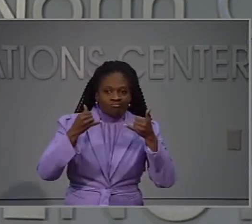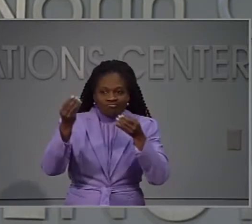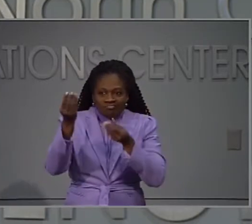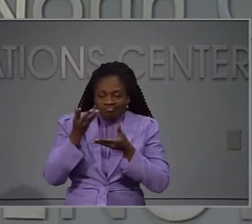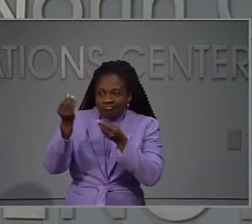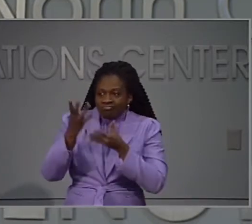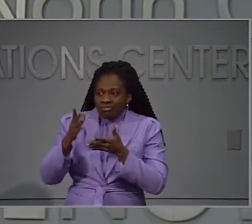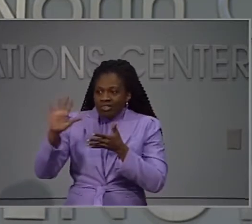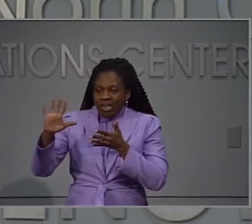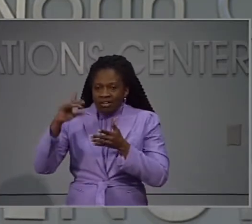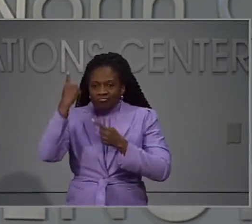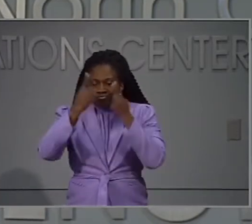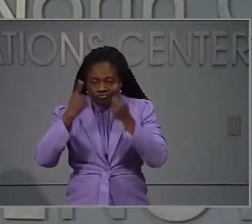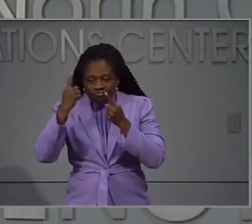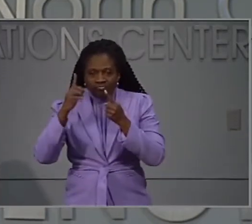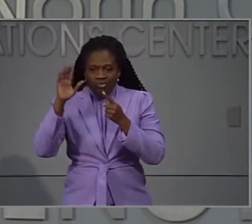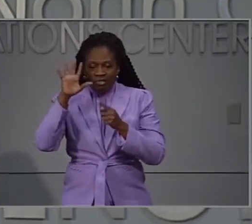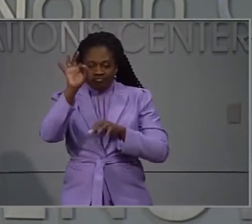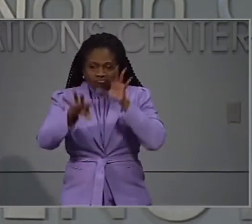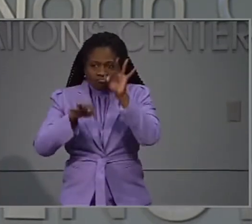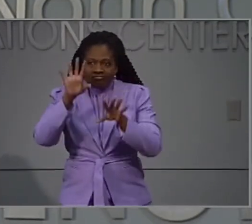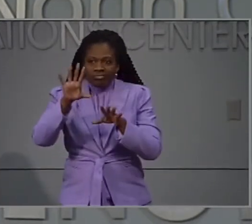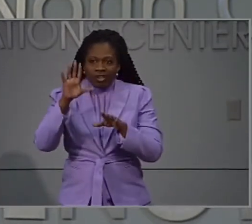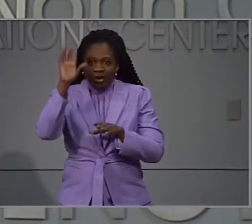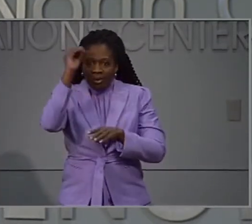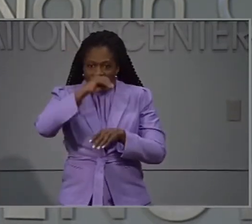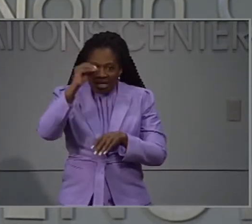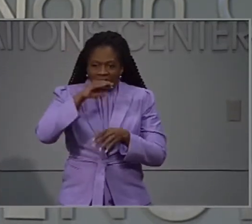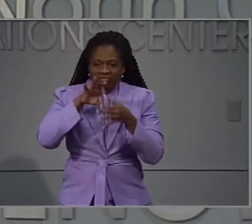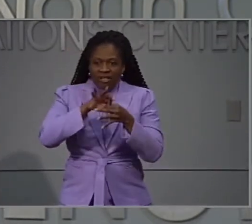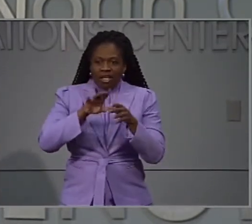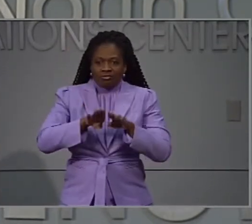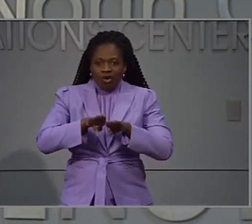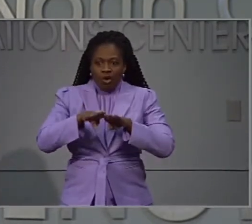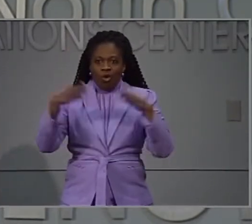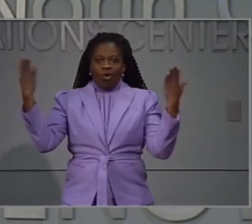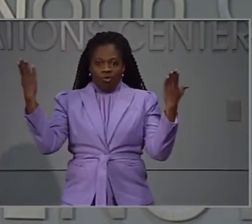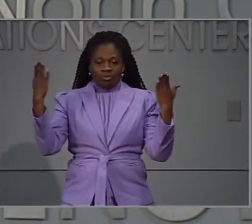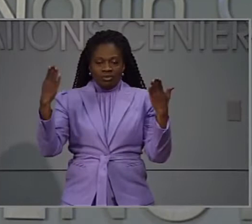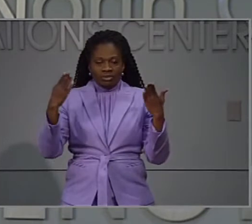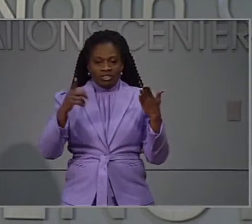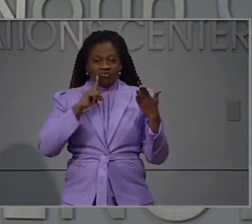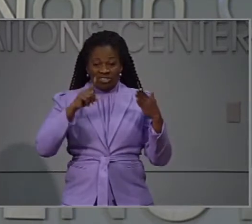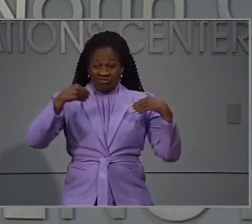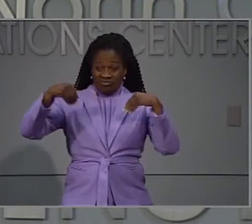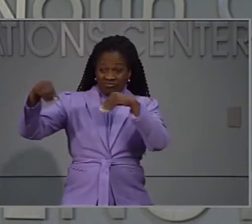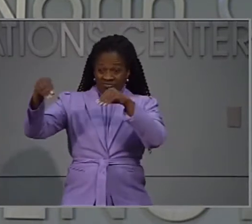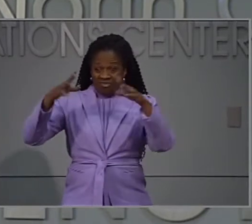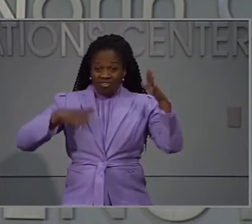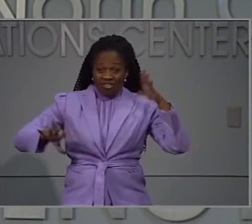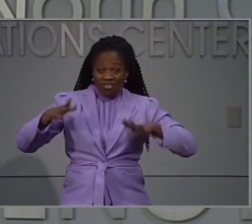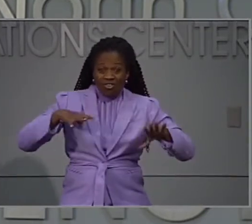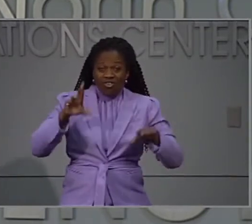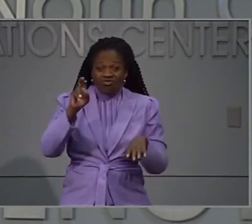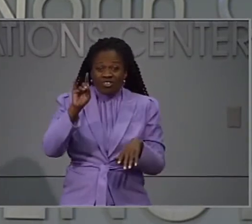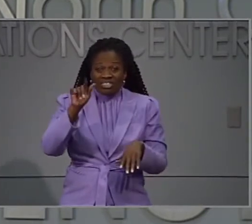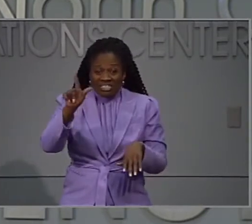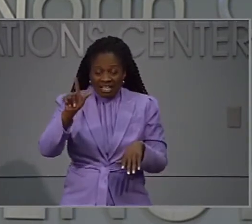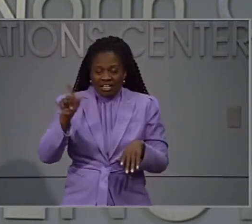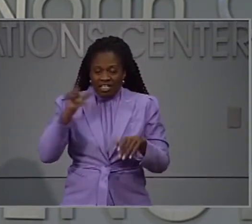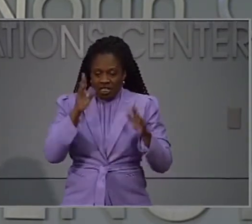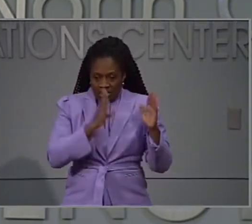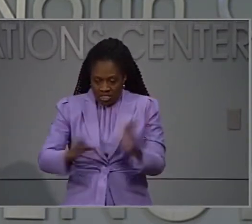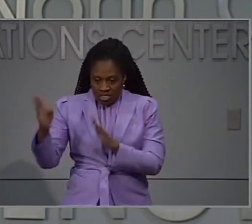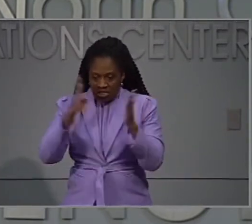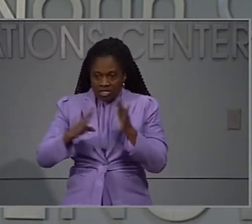us their thoughts about reopening the economy. Particularly the Retail Merchants Association has organized